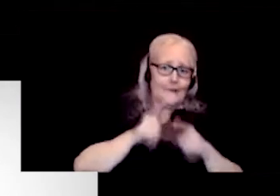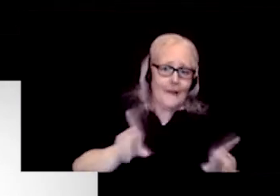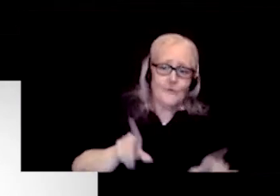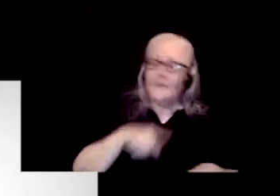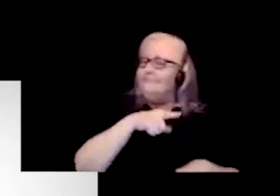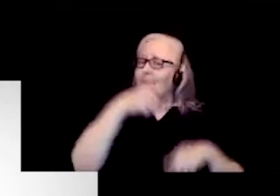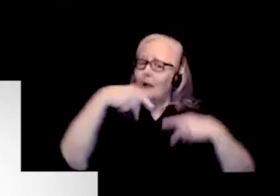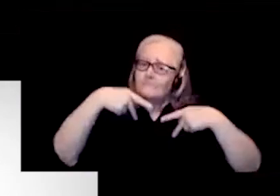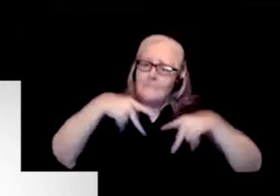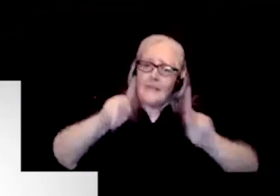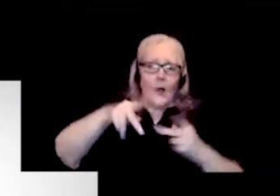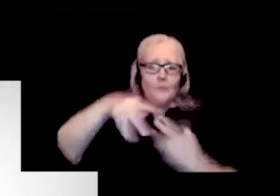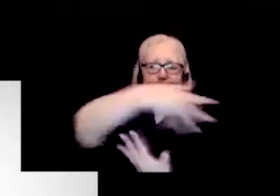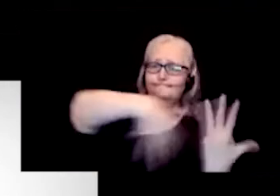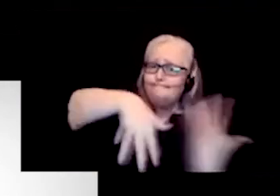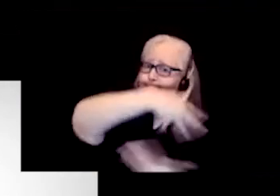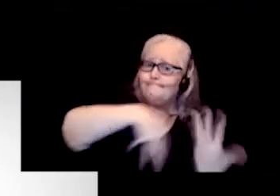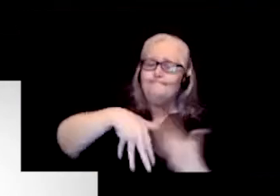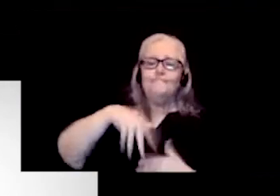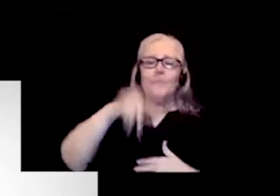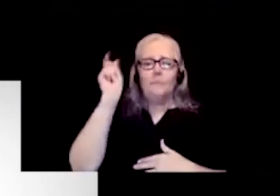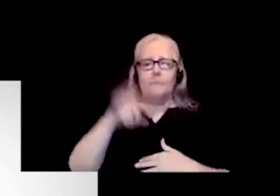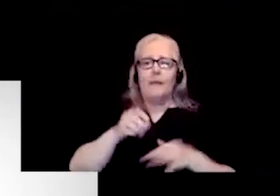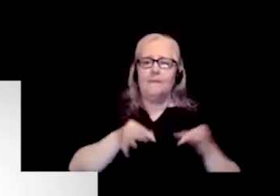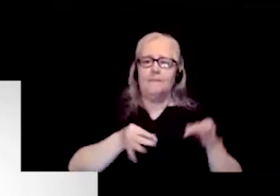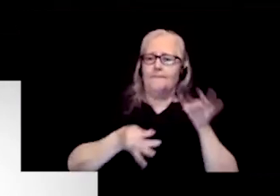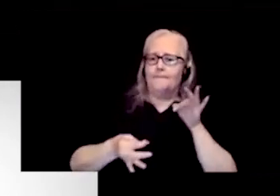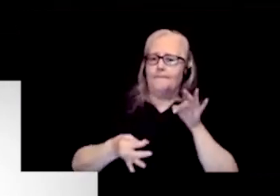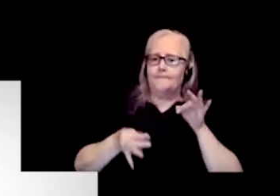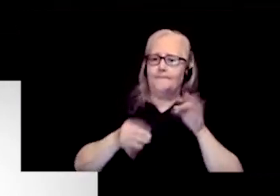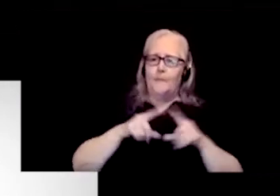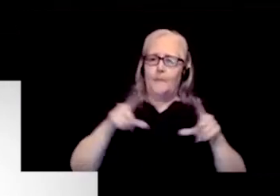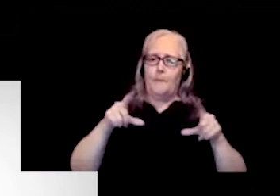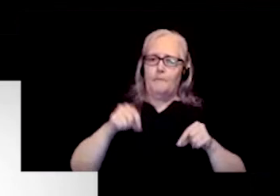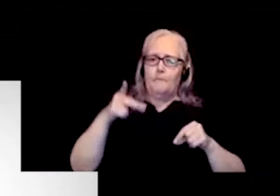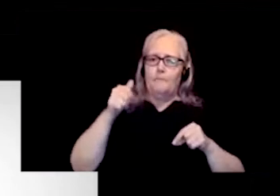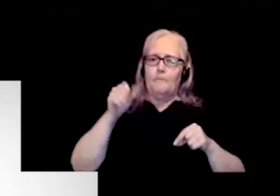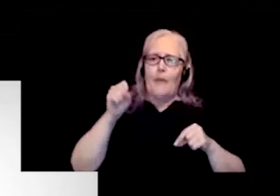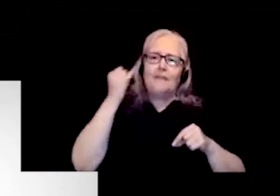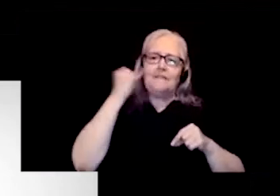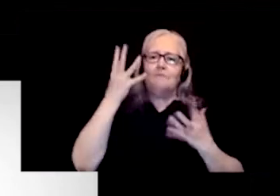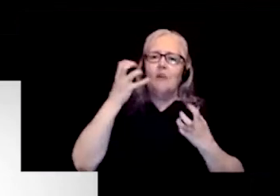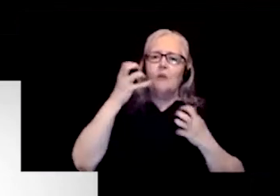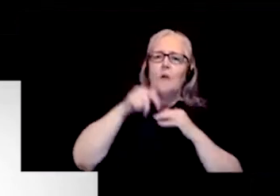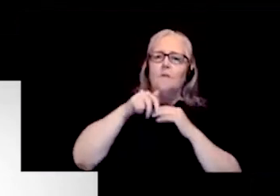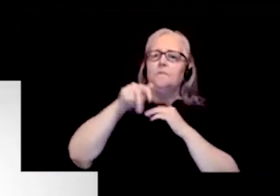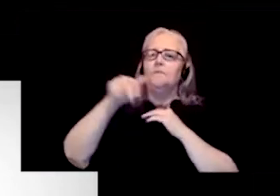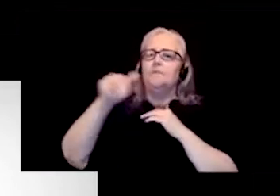had to have passes in order to go beyond a 1 mile radius in many instances.